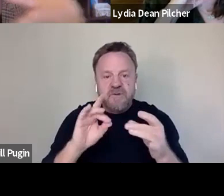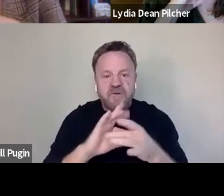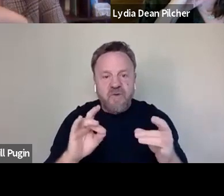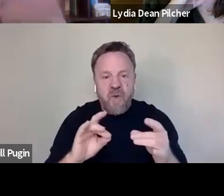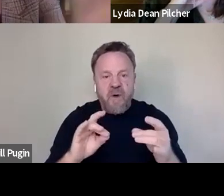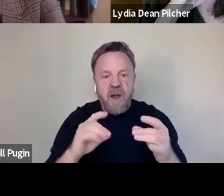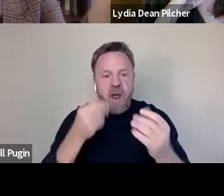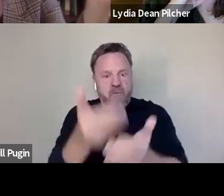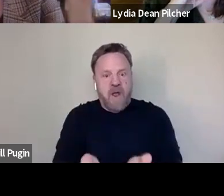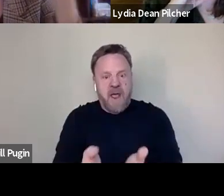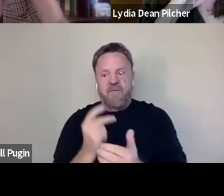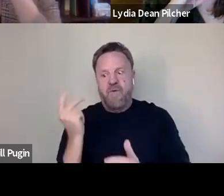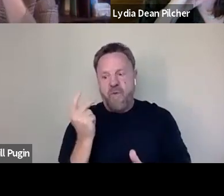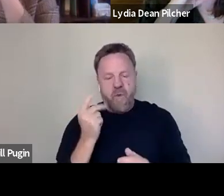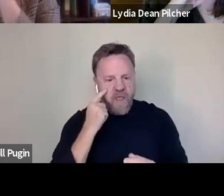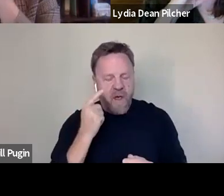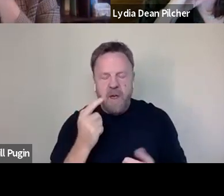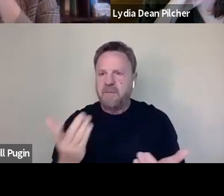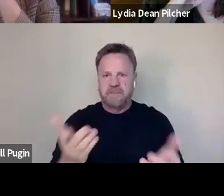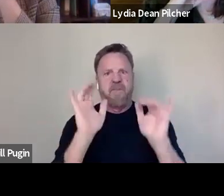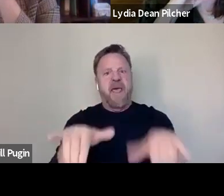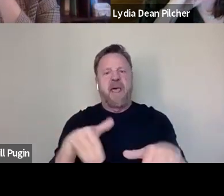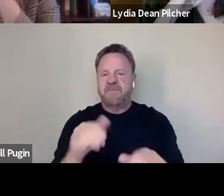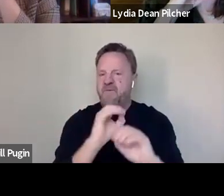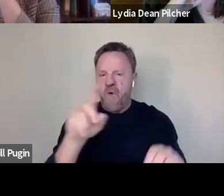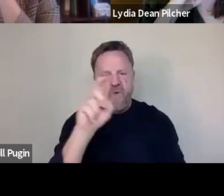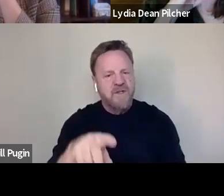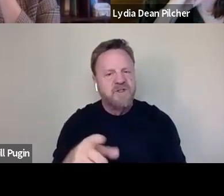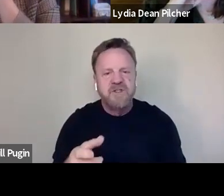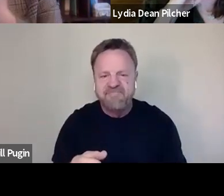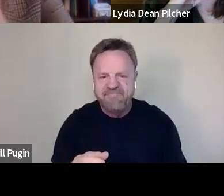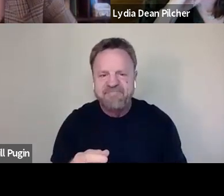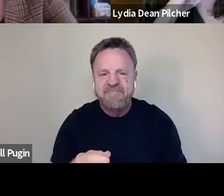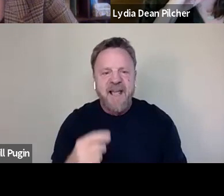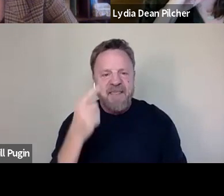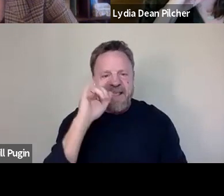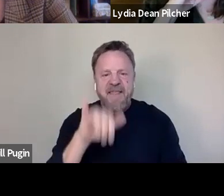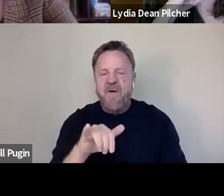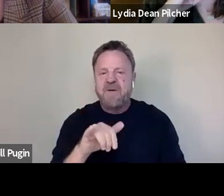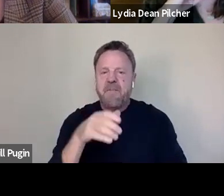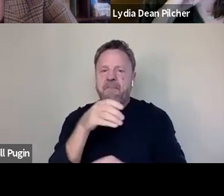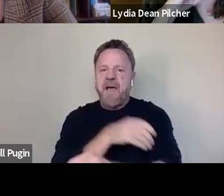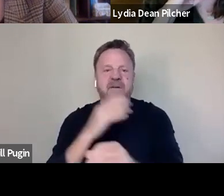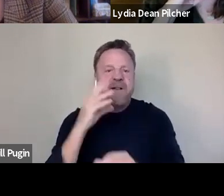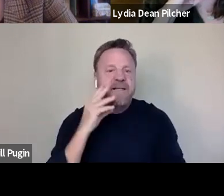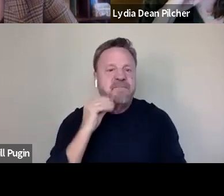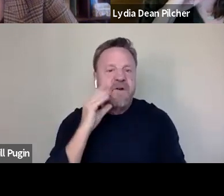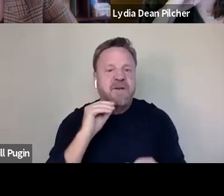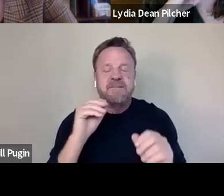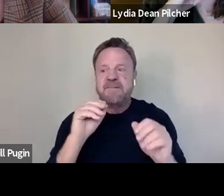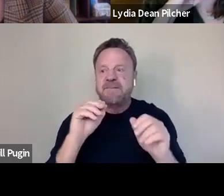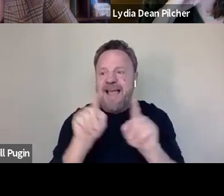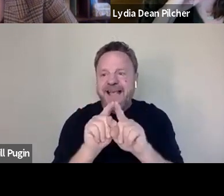of us, there was absolutely no question. And that was a really powerful experience, I think, just as an artist, to